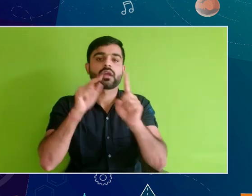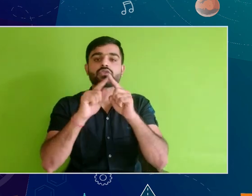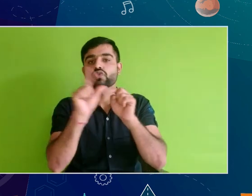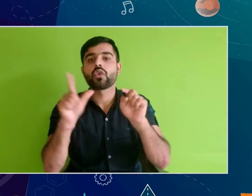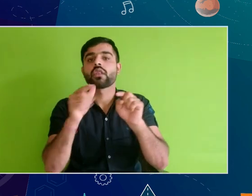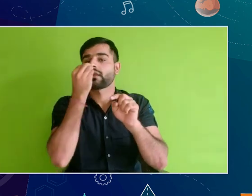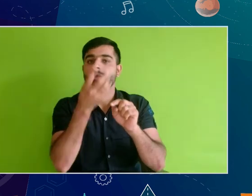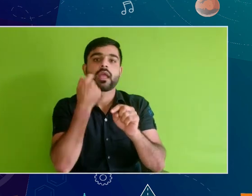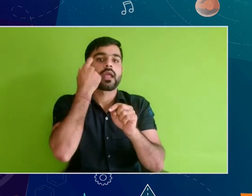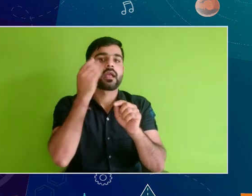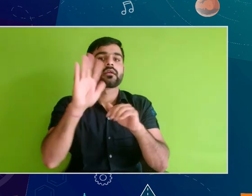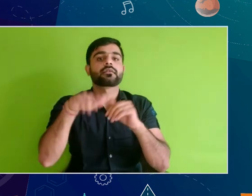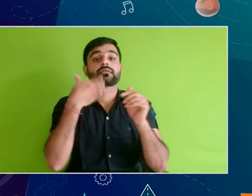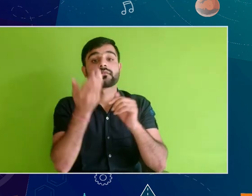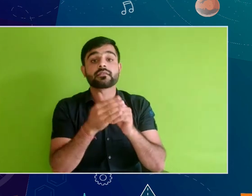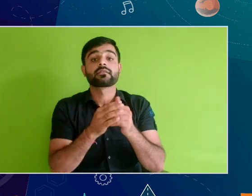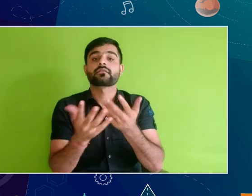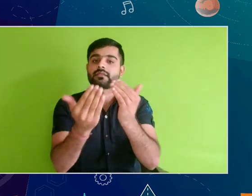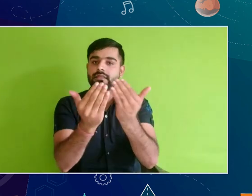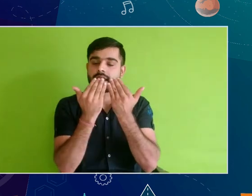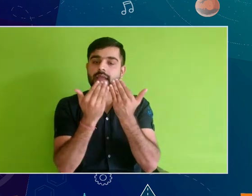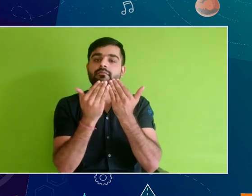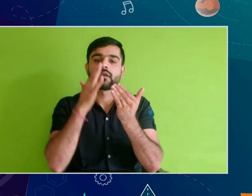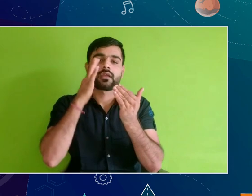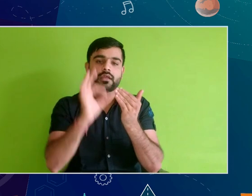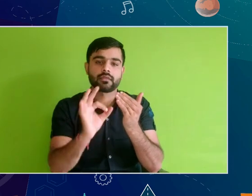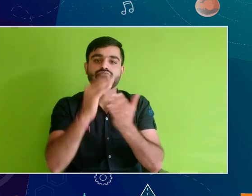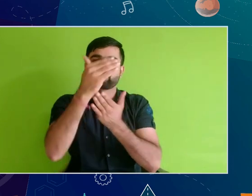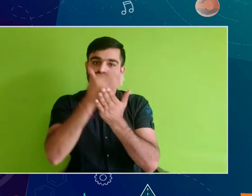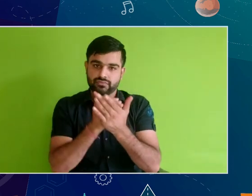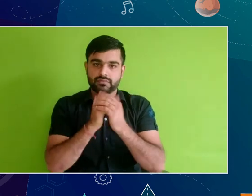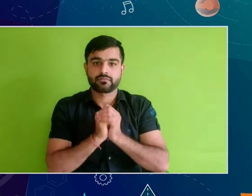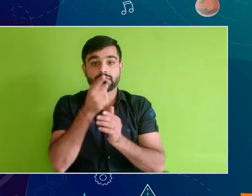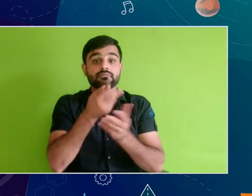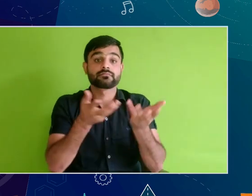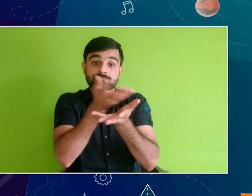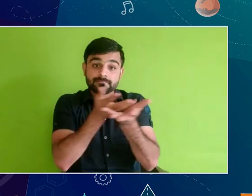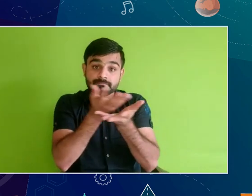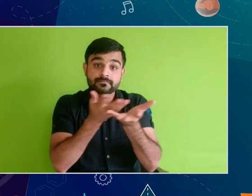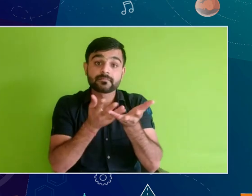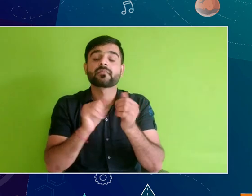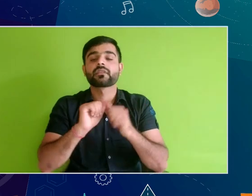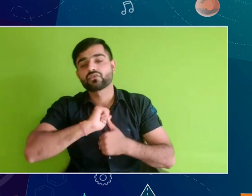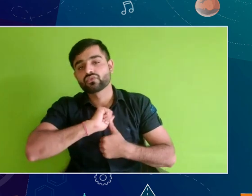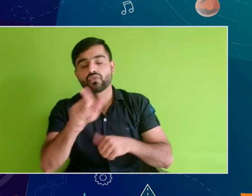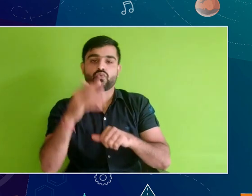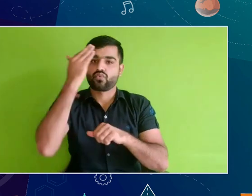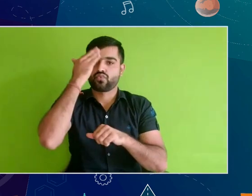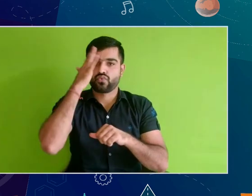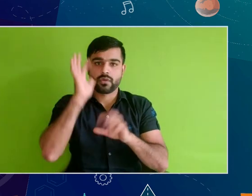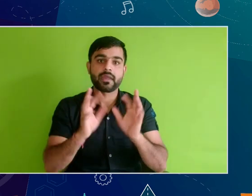after, Sahyog will be followed. That's a very, very important program. So you will discuss, and we all will be able to know about understanding and